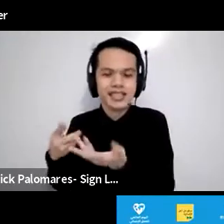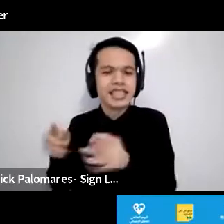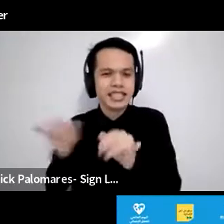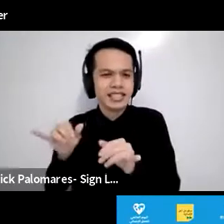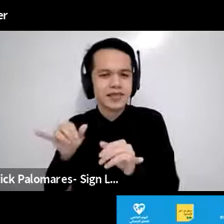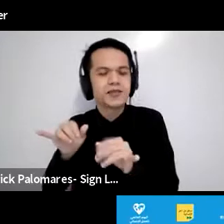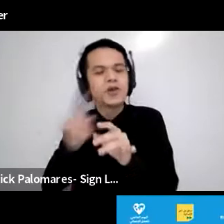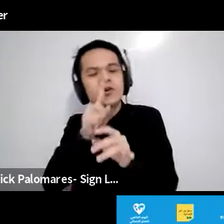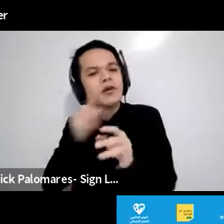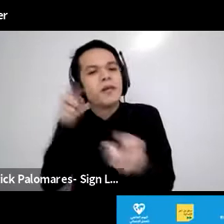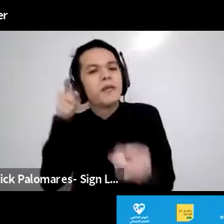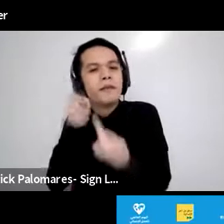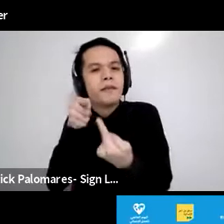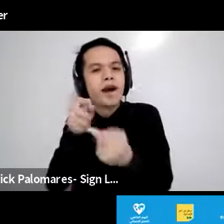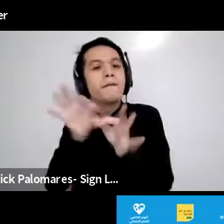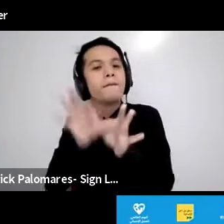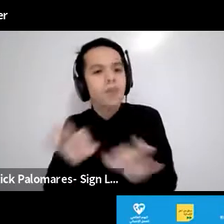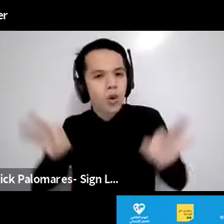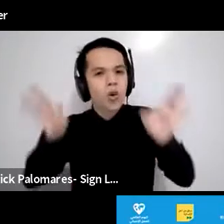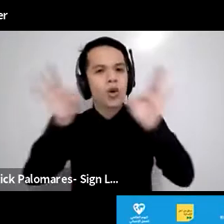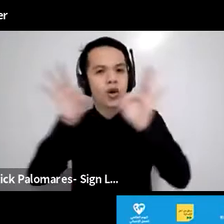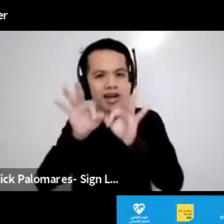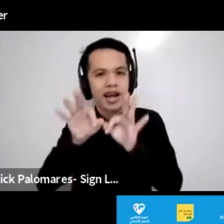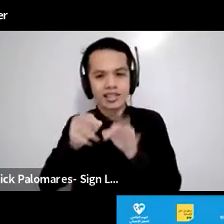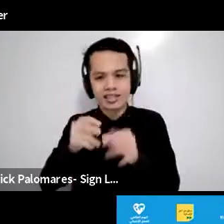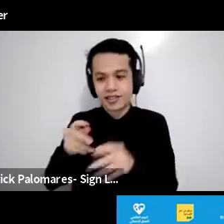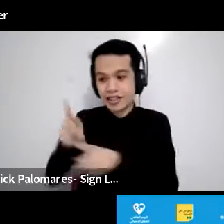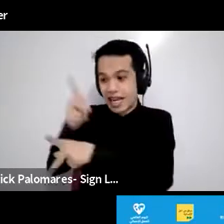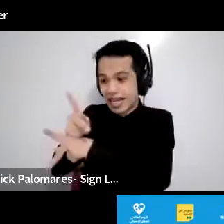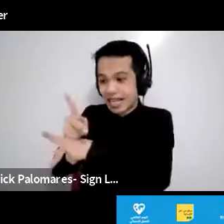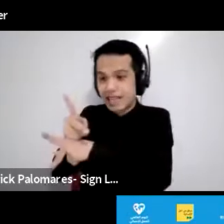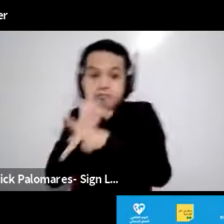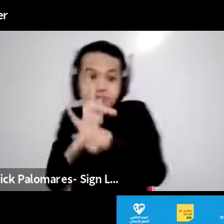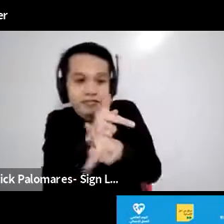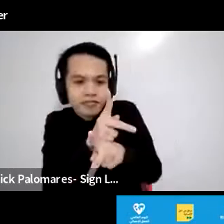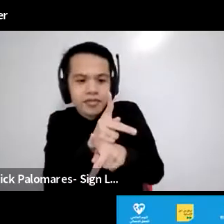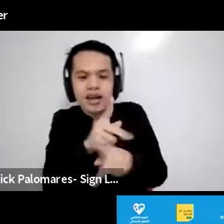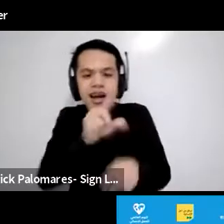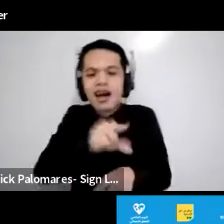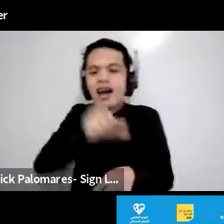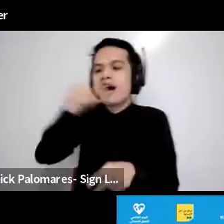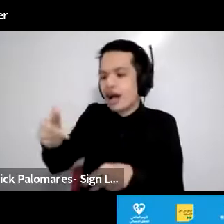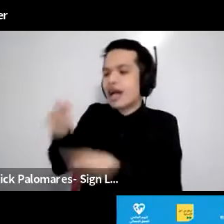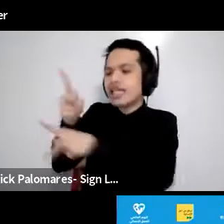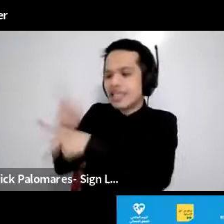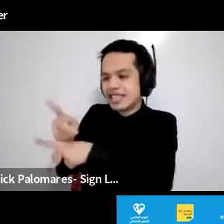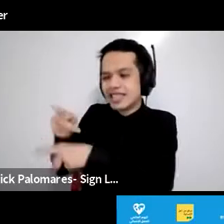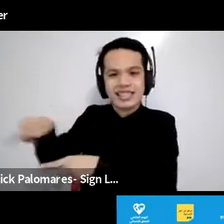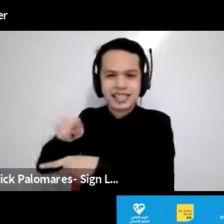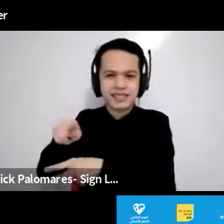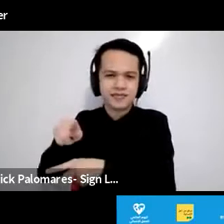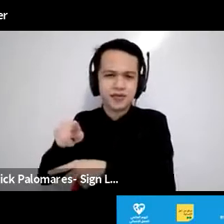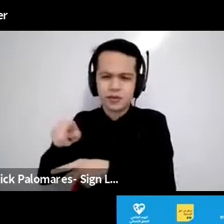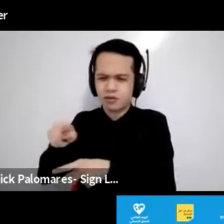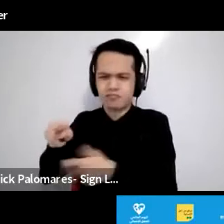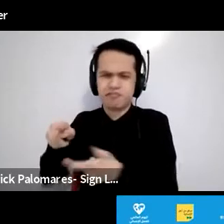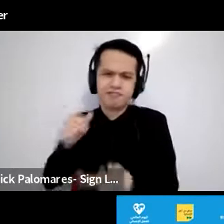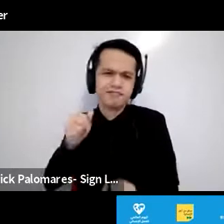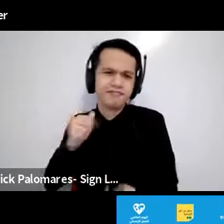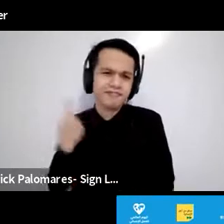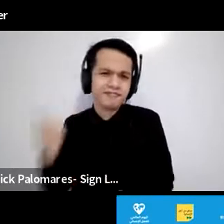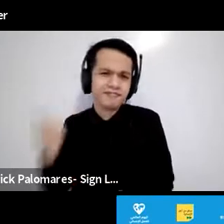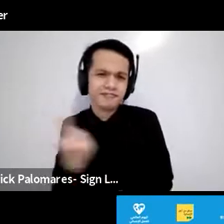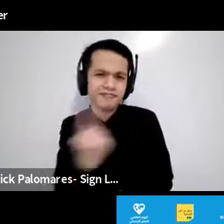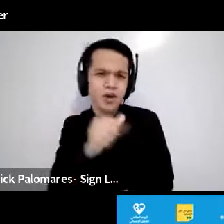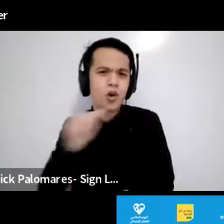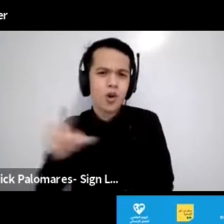to take care of the carriers. And who are this? So it's all of us. So while all of us is in the